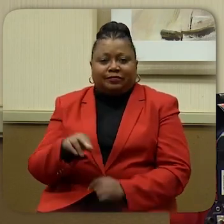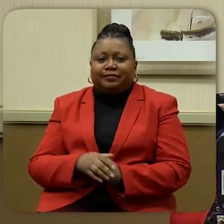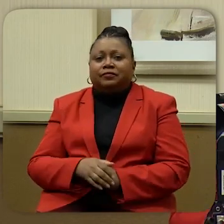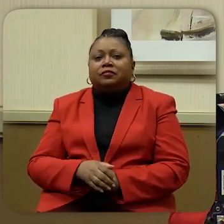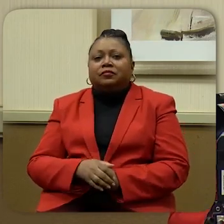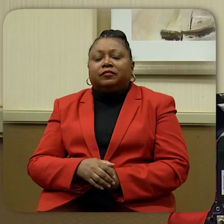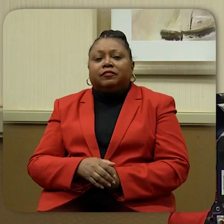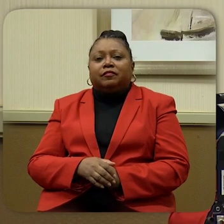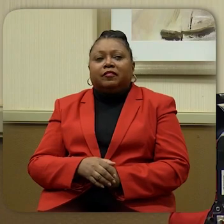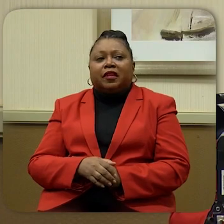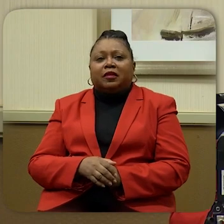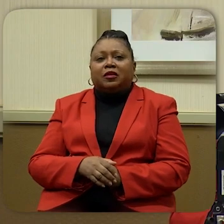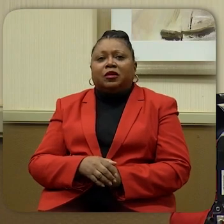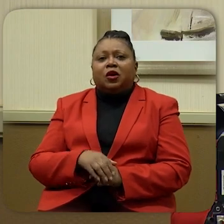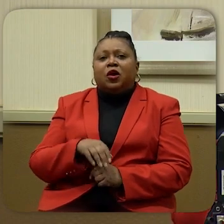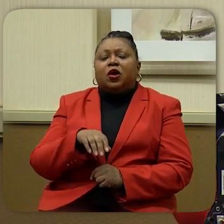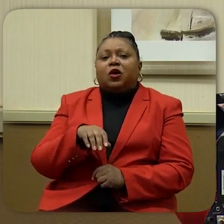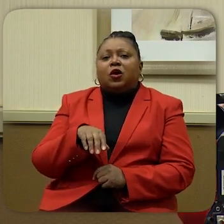what about questioning?